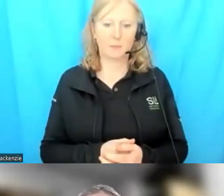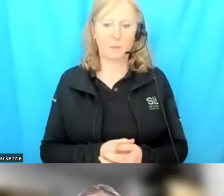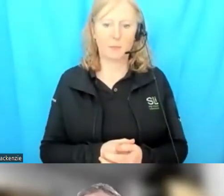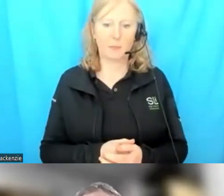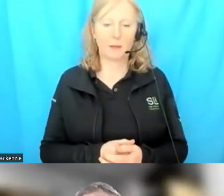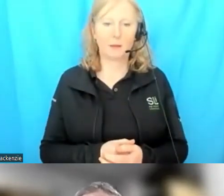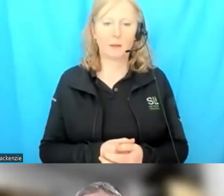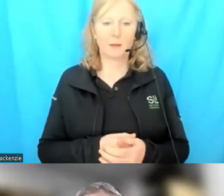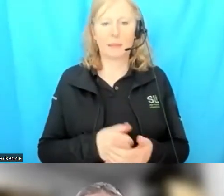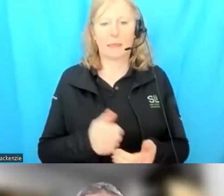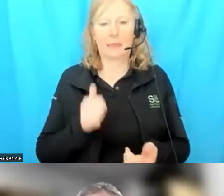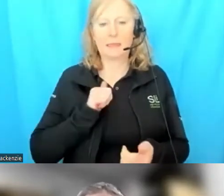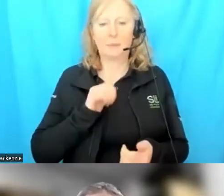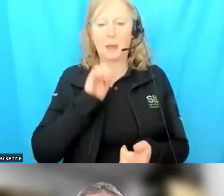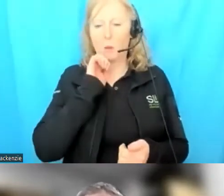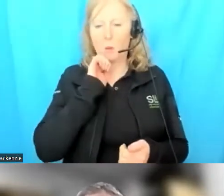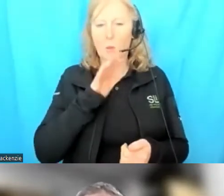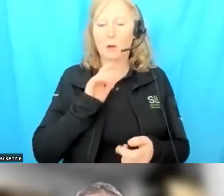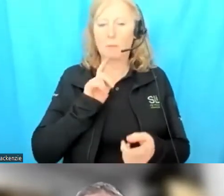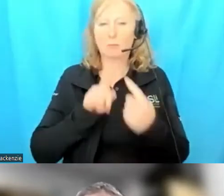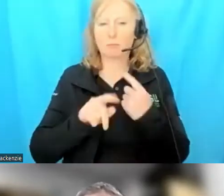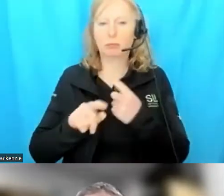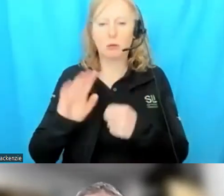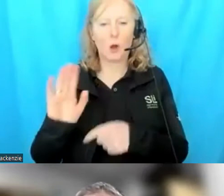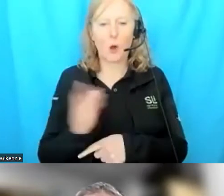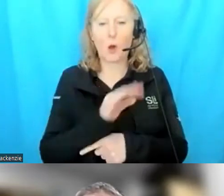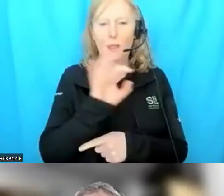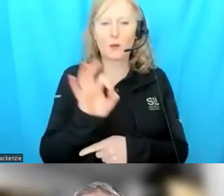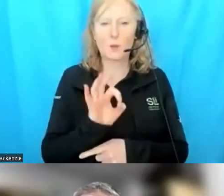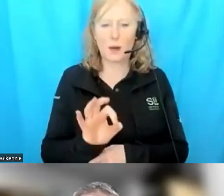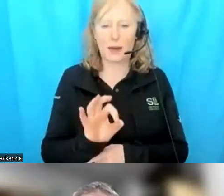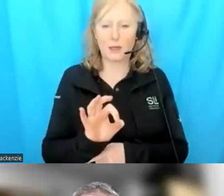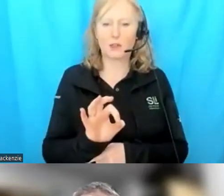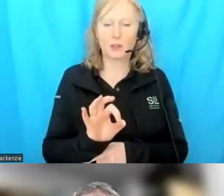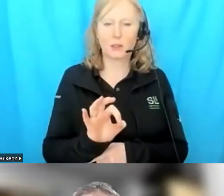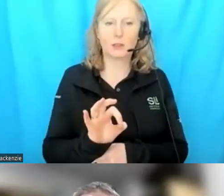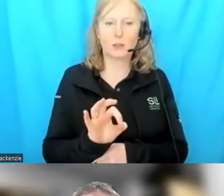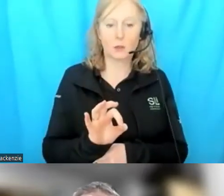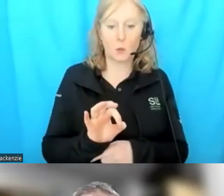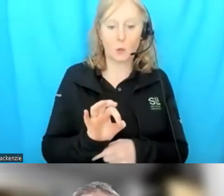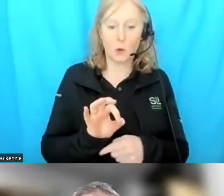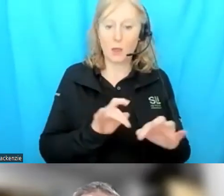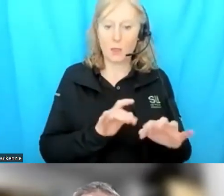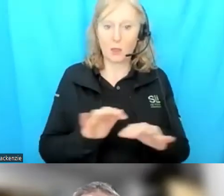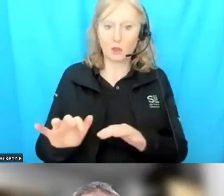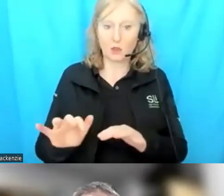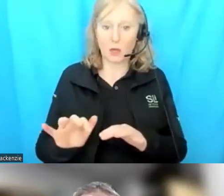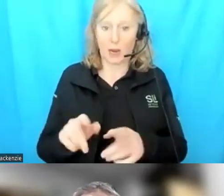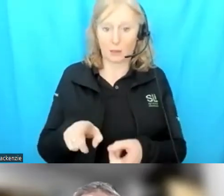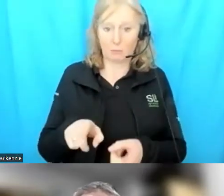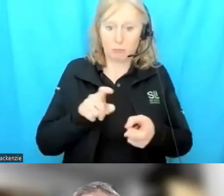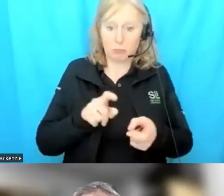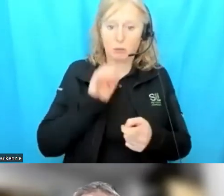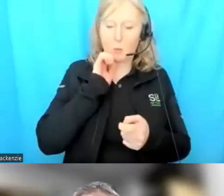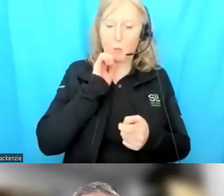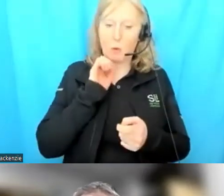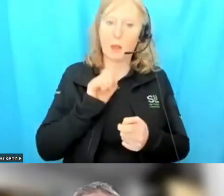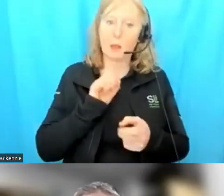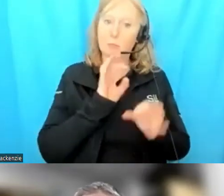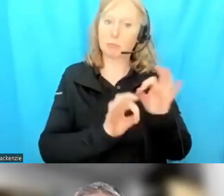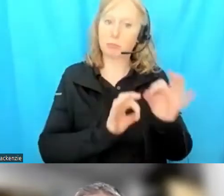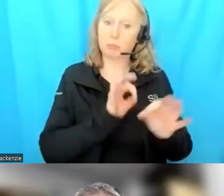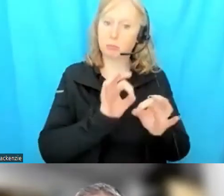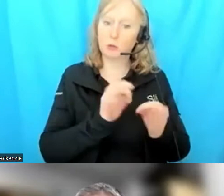questions today, so rest assured anything that we get through the chat, we will put to the panel after today's session, and we will